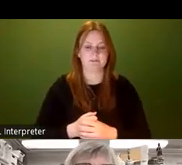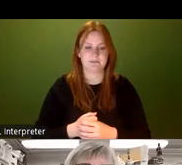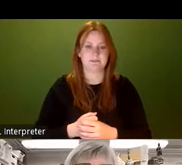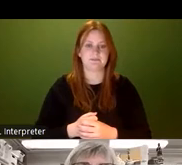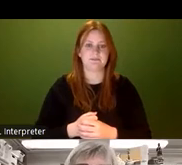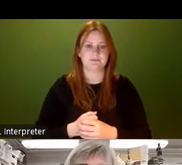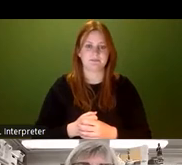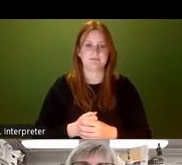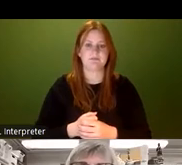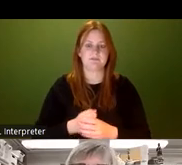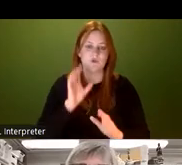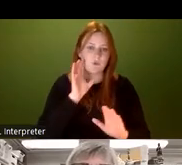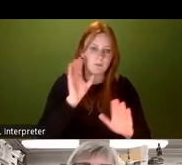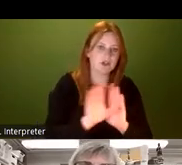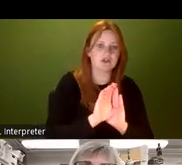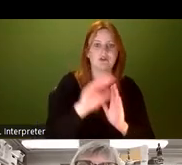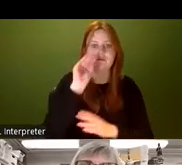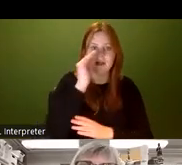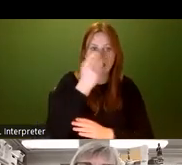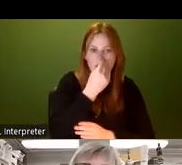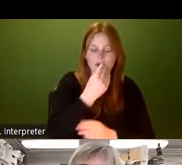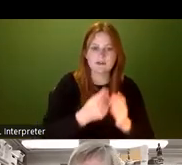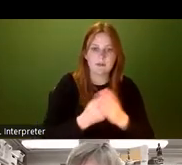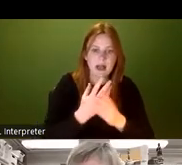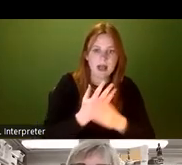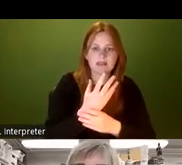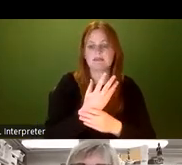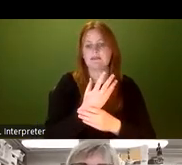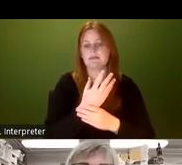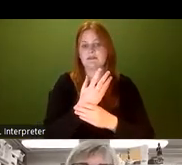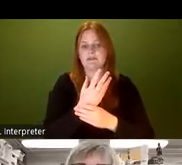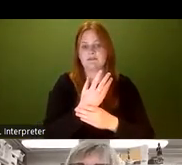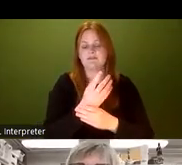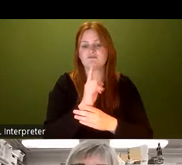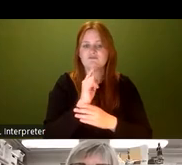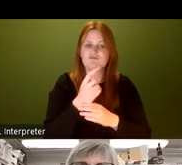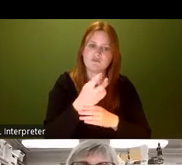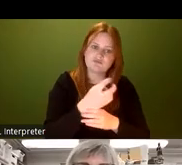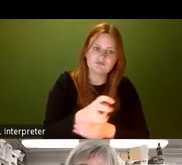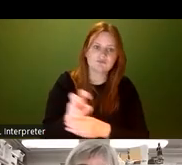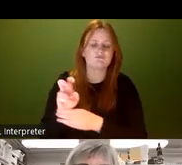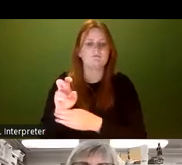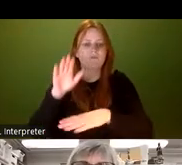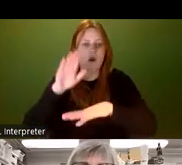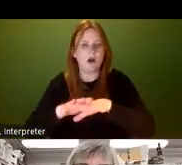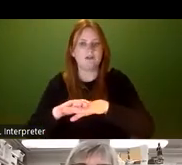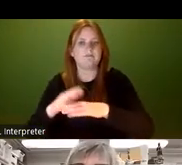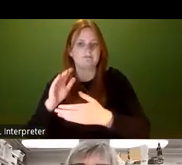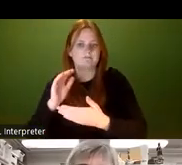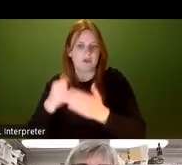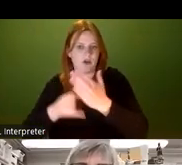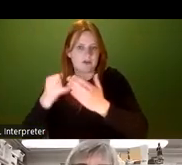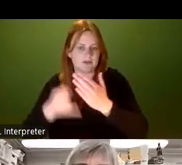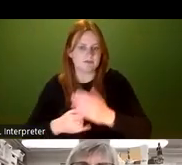transfer images of plants, flowers, again, just moving ahead a little bit beyond all